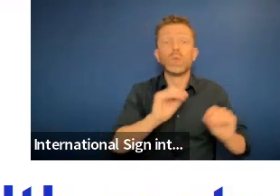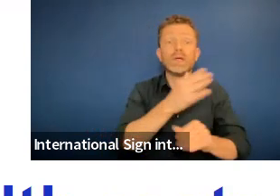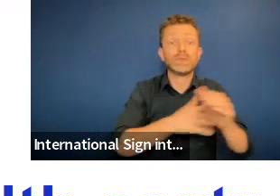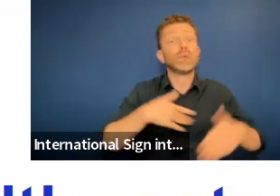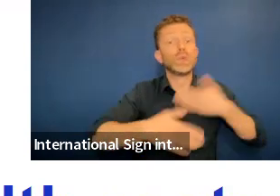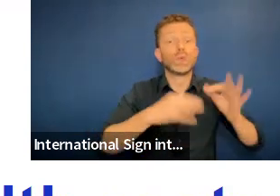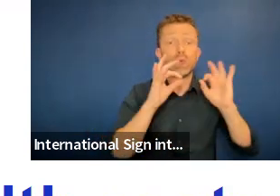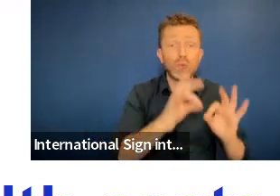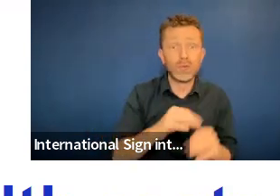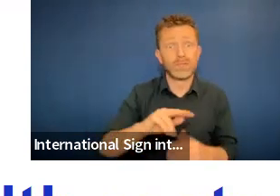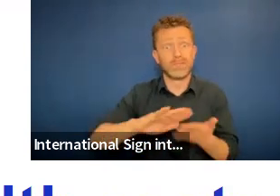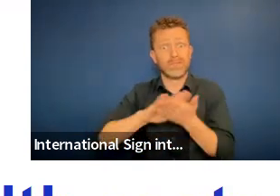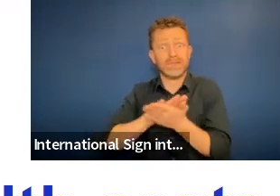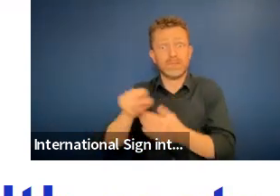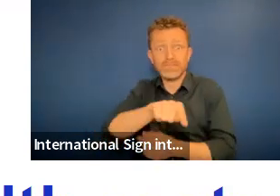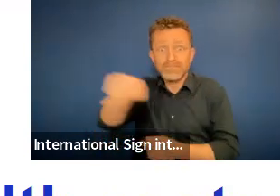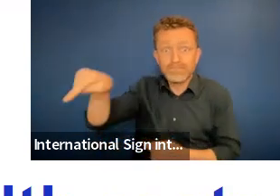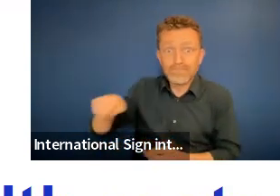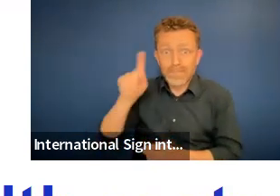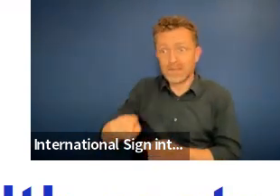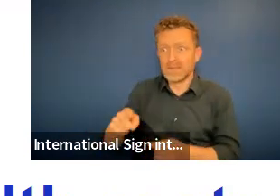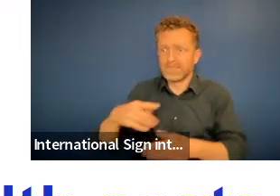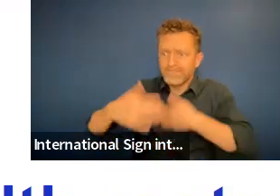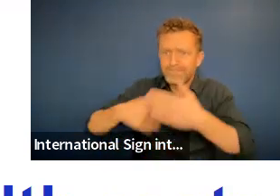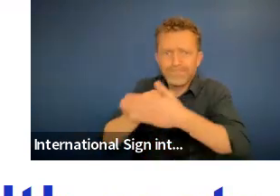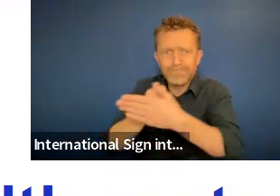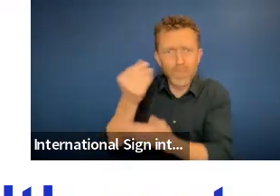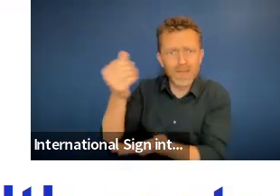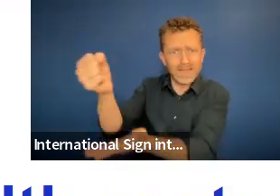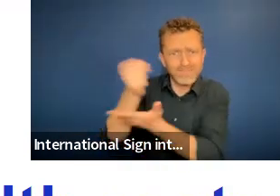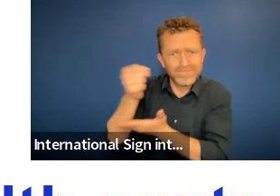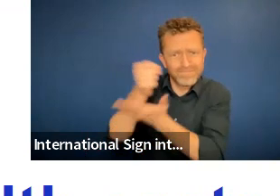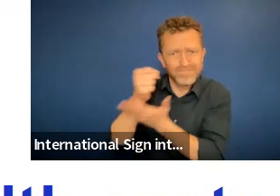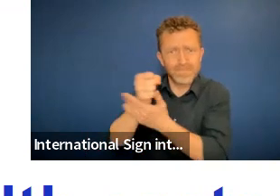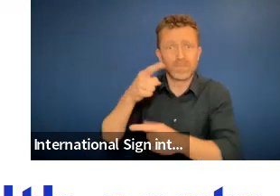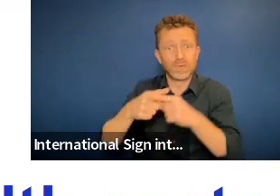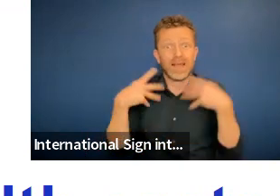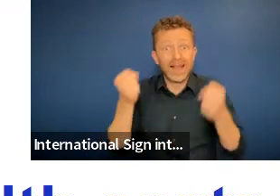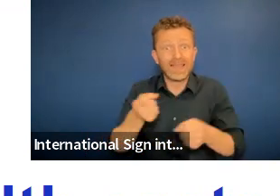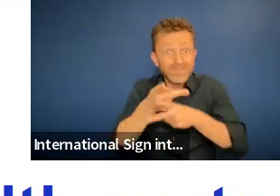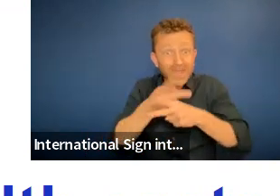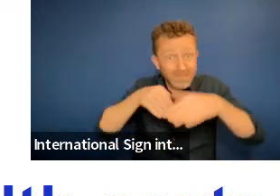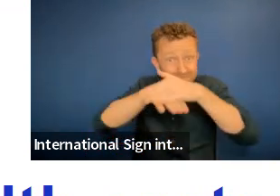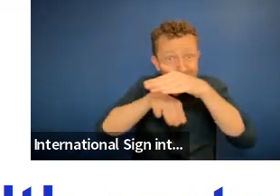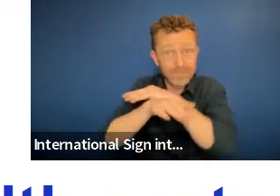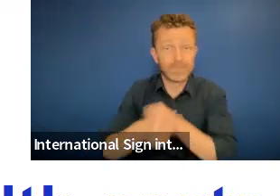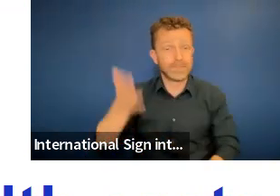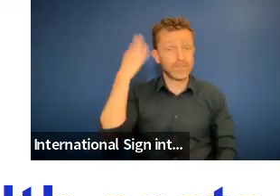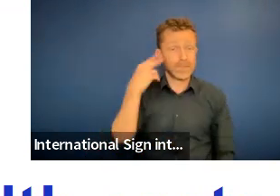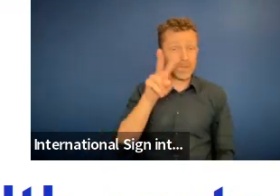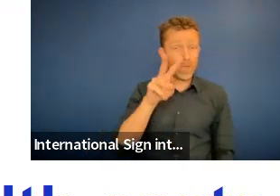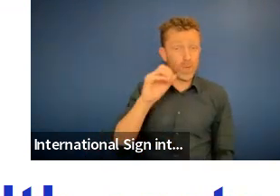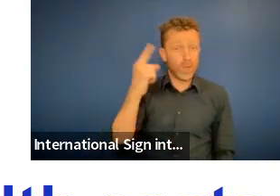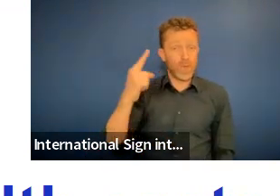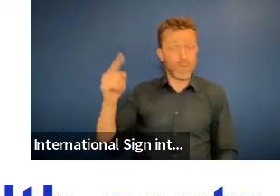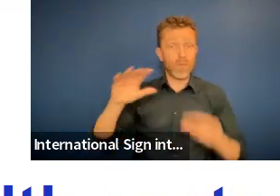in 2011, the World Report on Disability found that people with disabilities were 50% more likely to experience